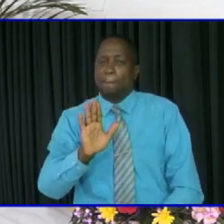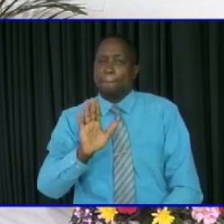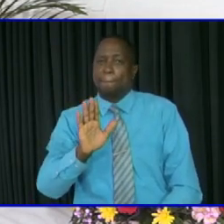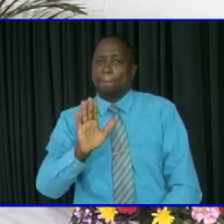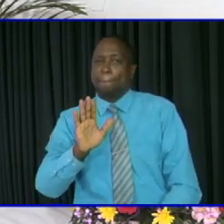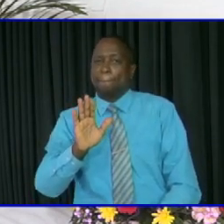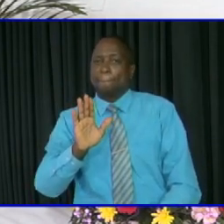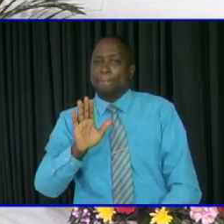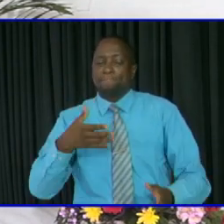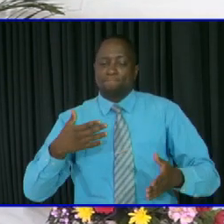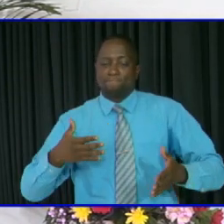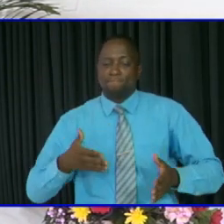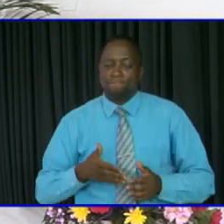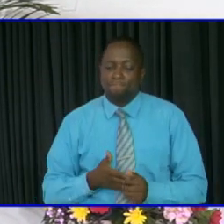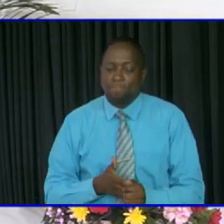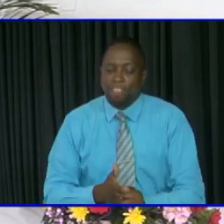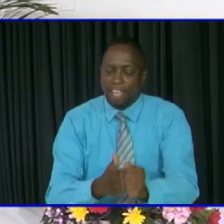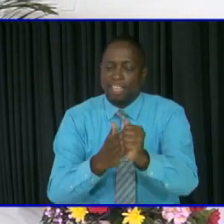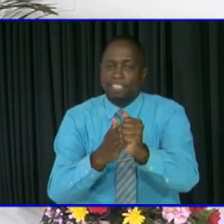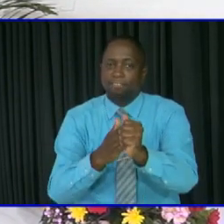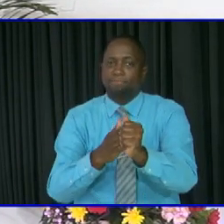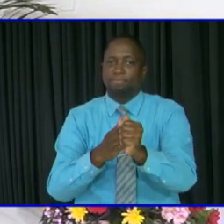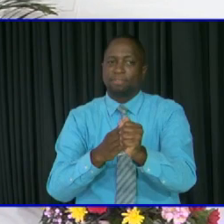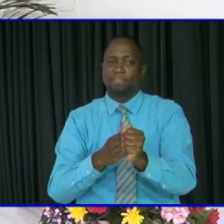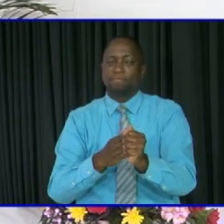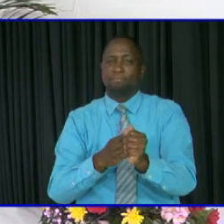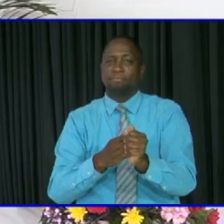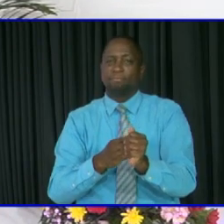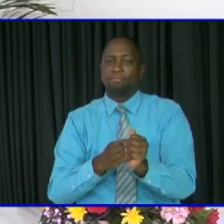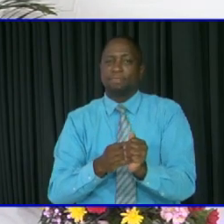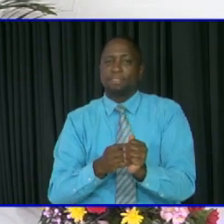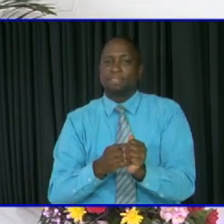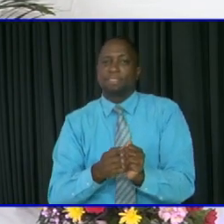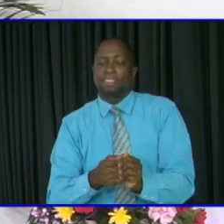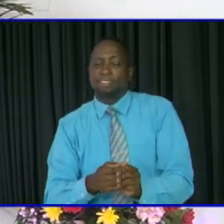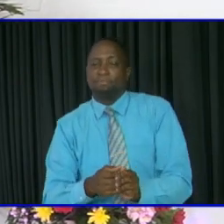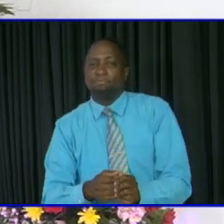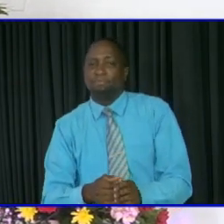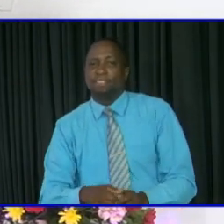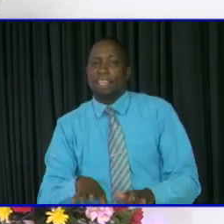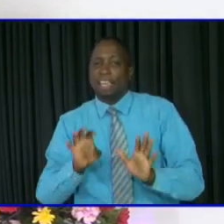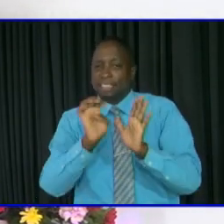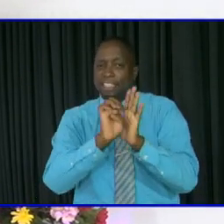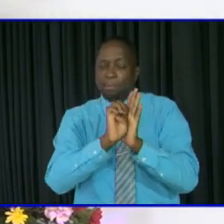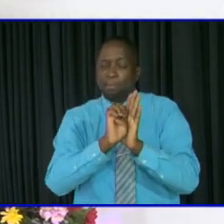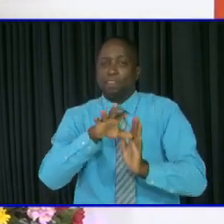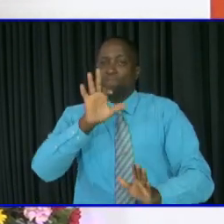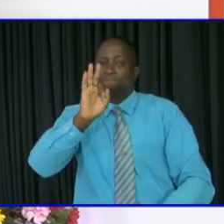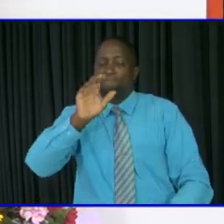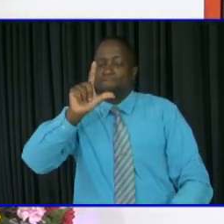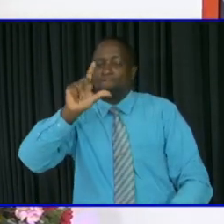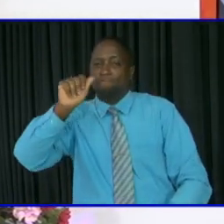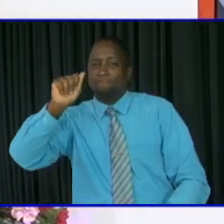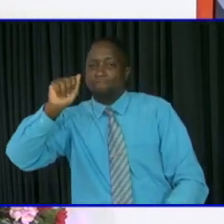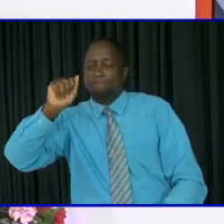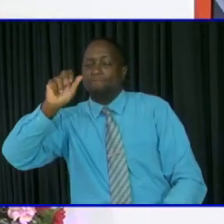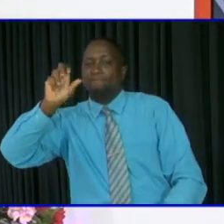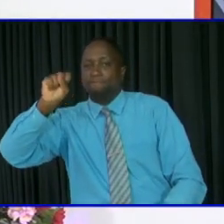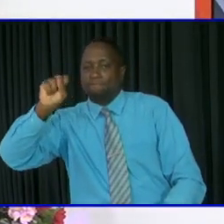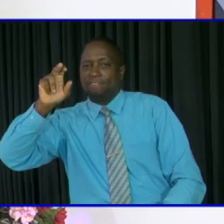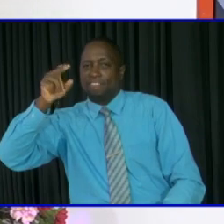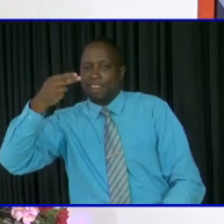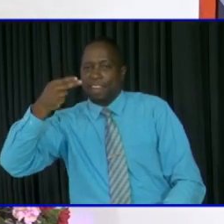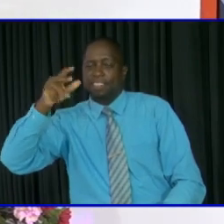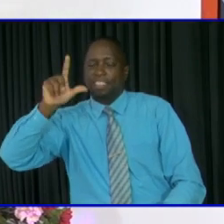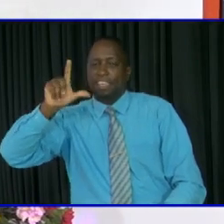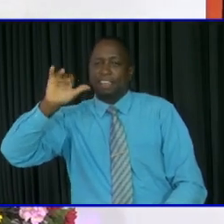unto your path. It is like a flashlight with a high beam. You can look in yonder land to ascertain as